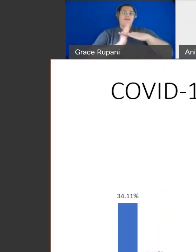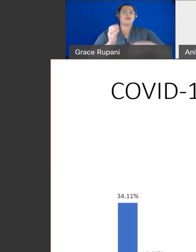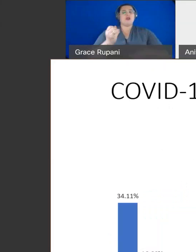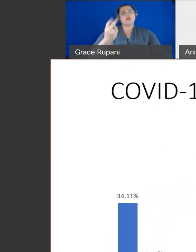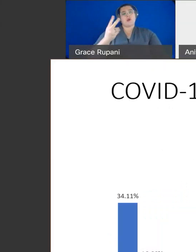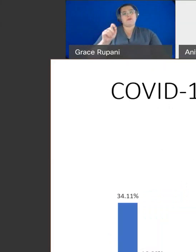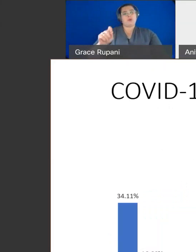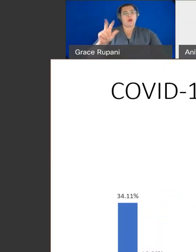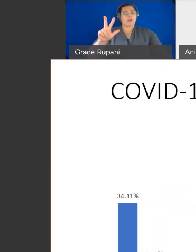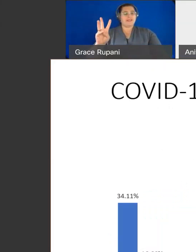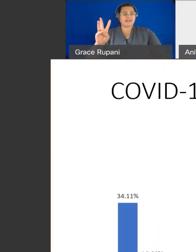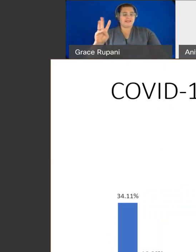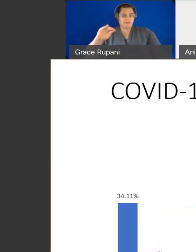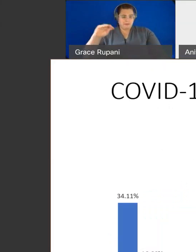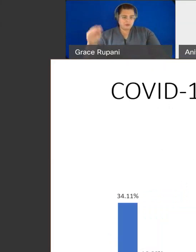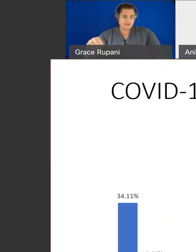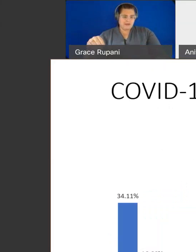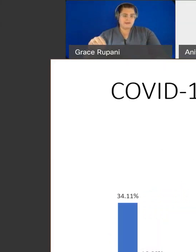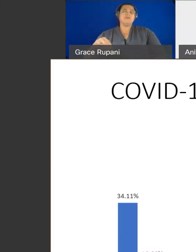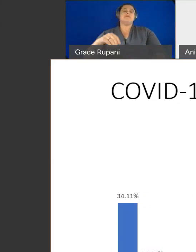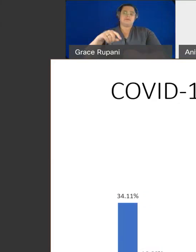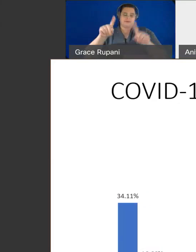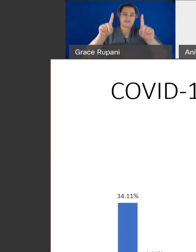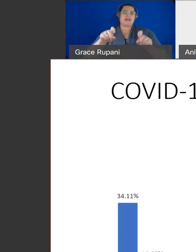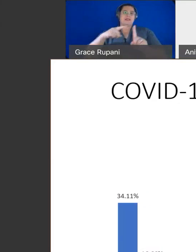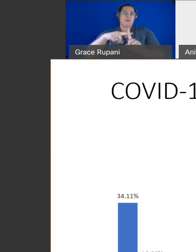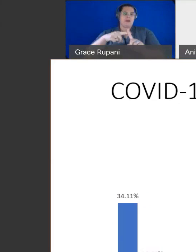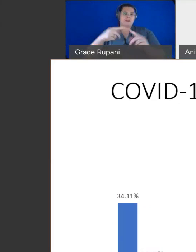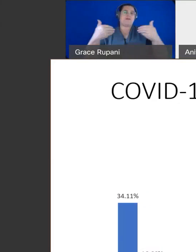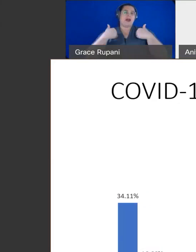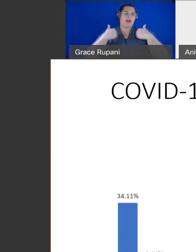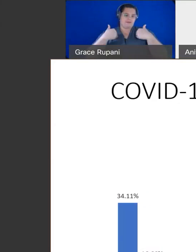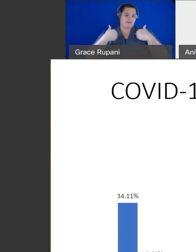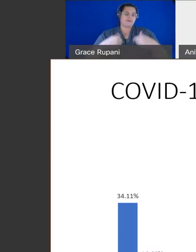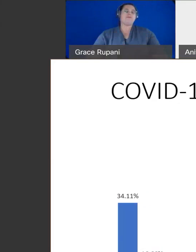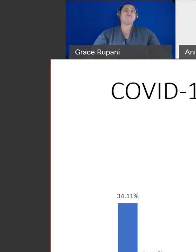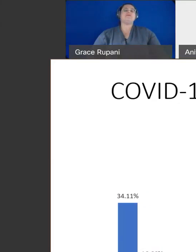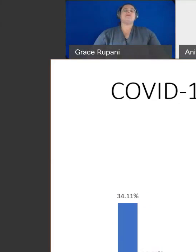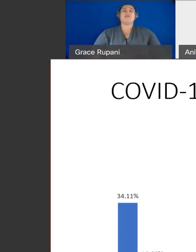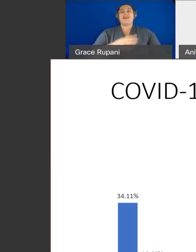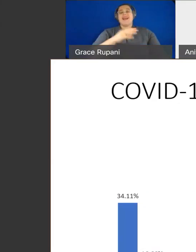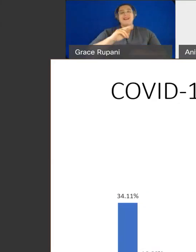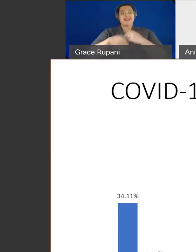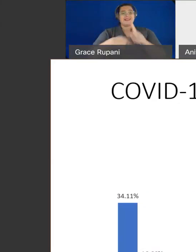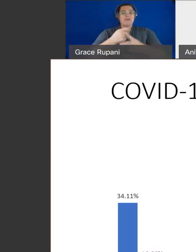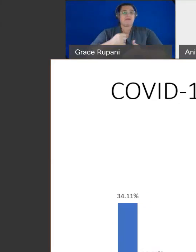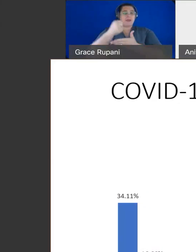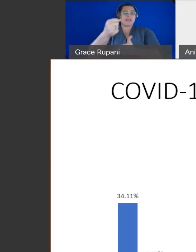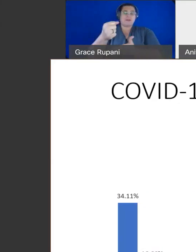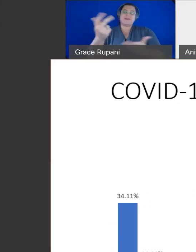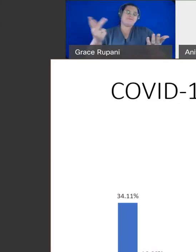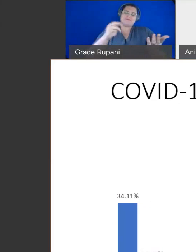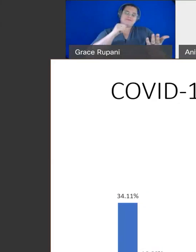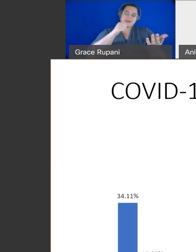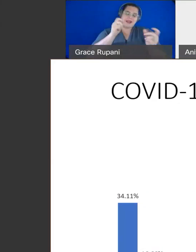have tested positive for coronavirus. And in terms of placement type, it is not surprising at all that in